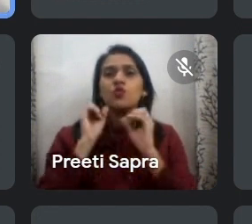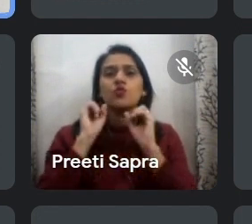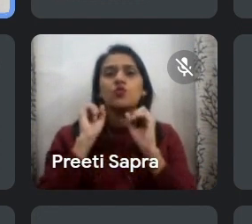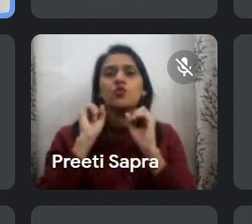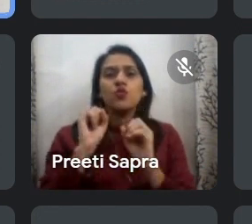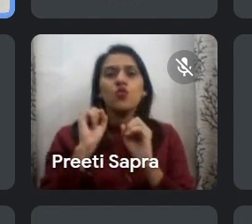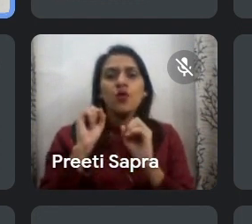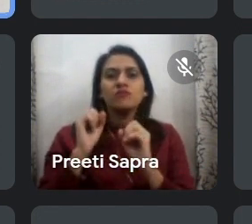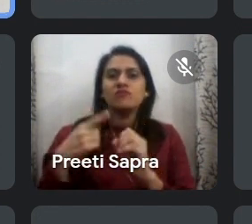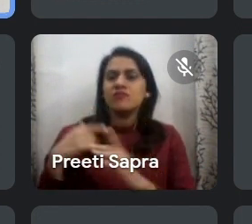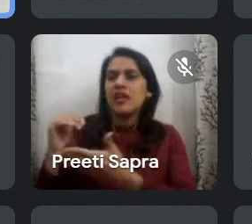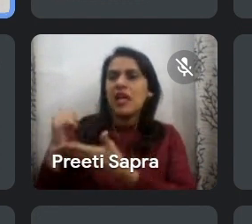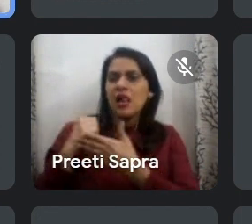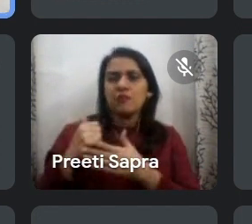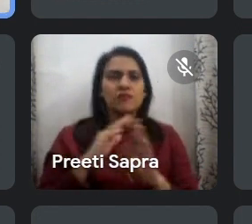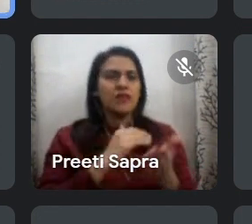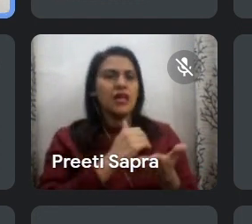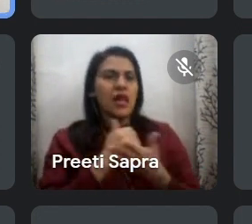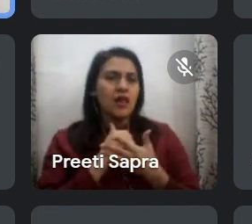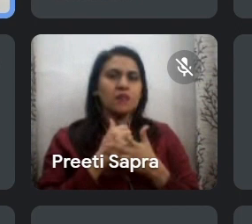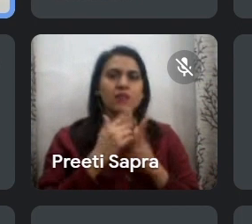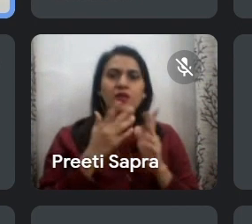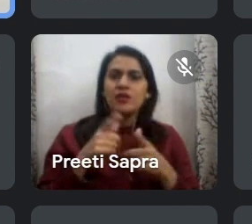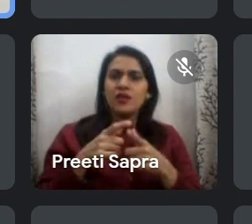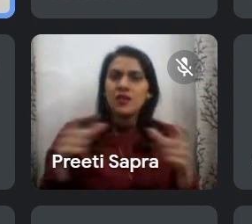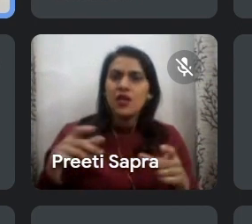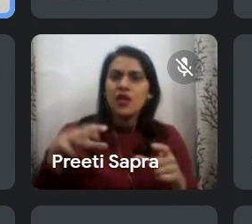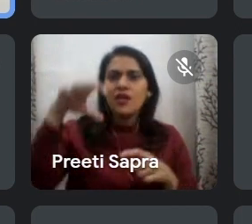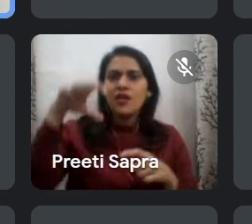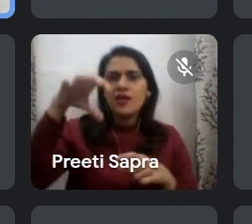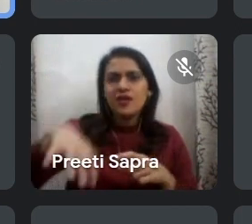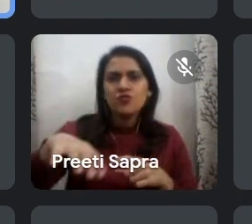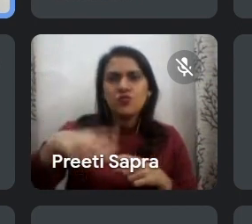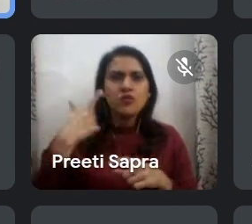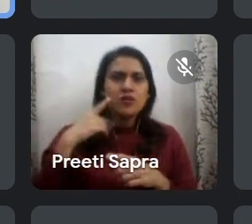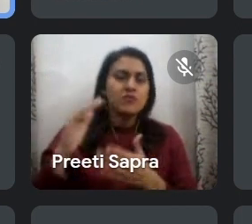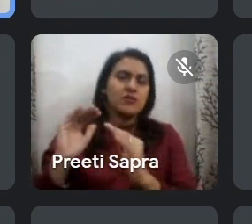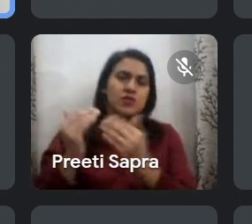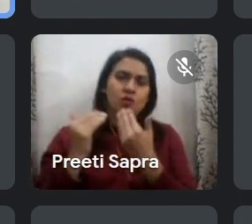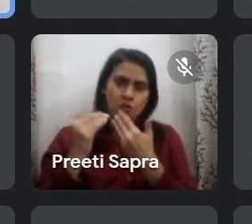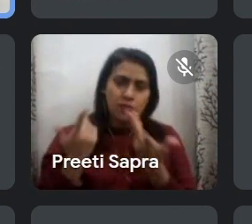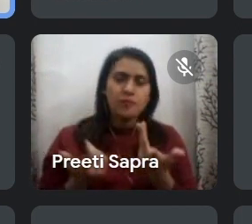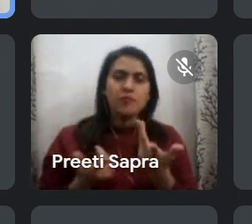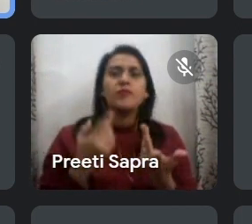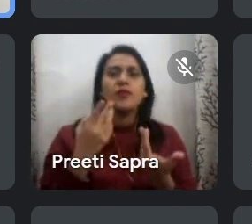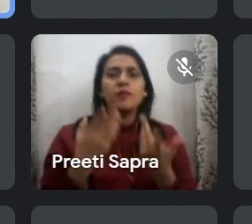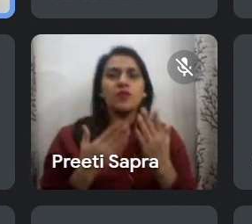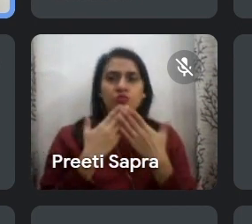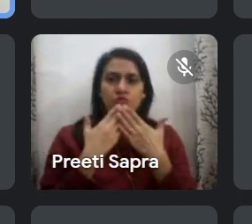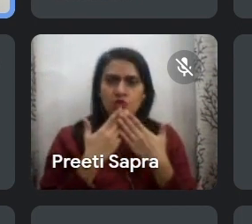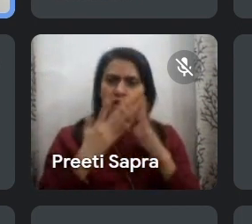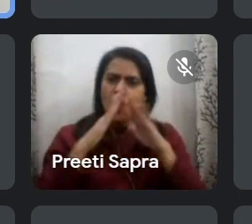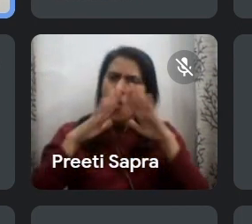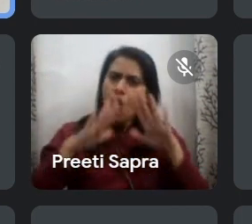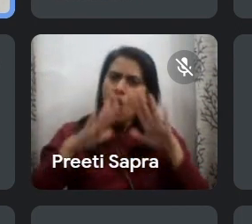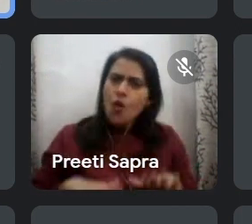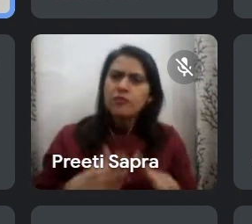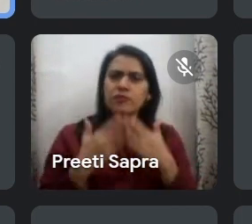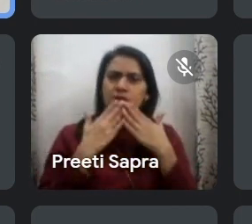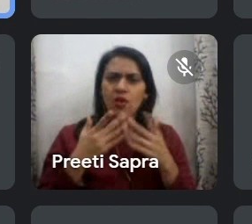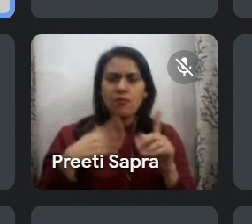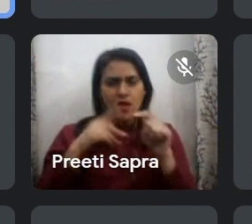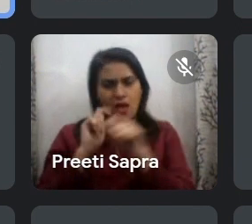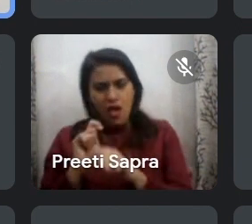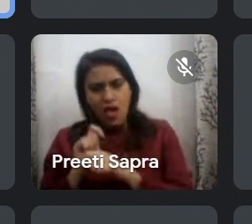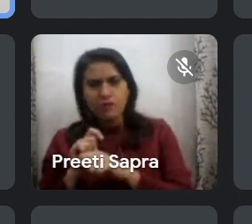by obligations I mean your larger institutional obligations. You might be studying, you might be at home, you might be working, you might be